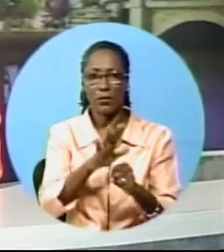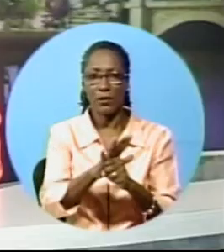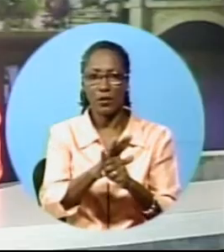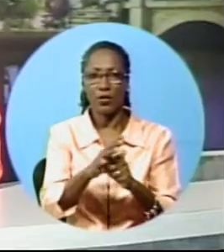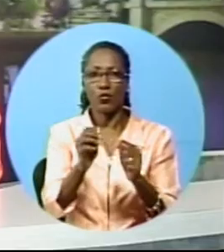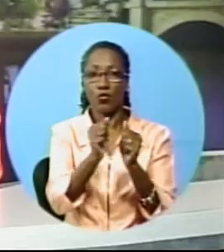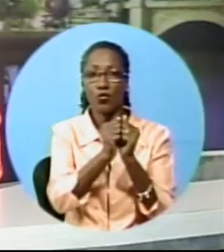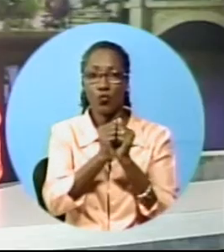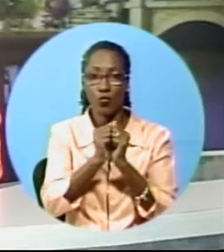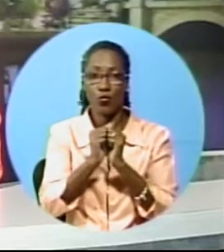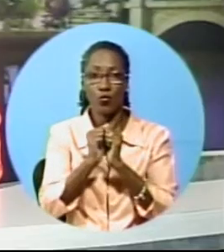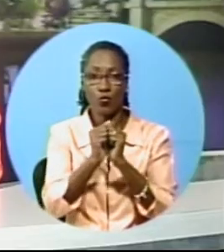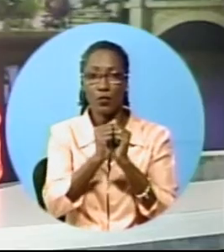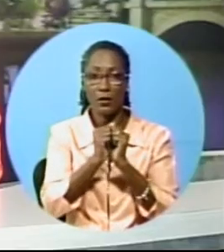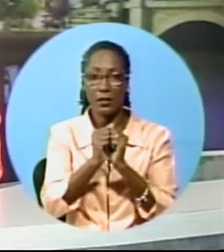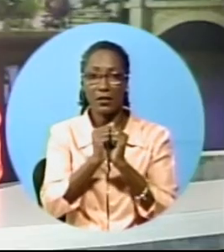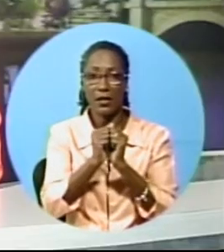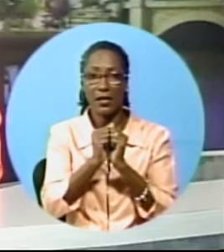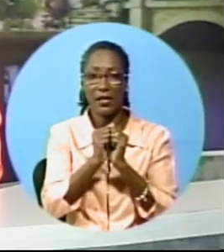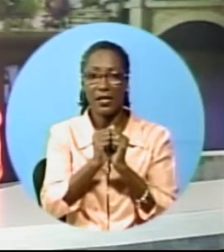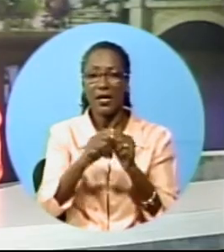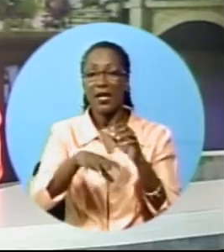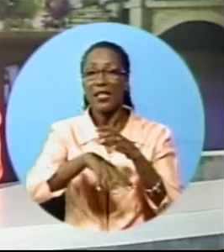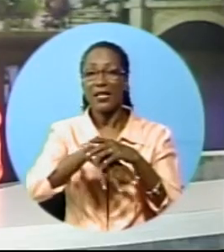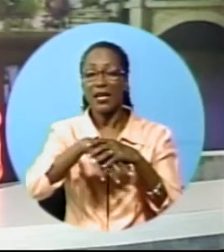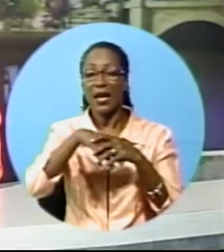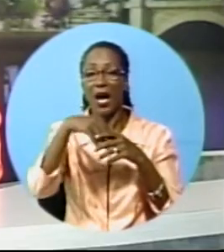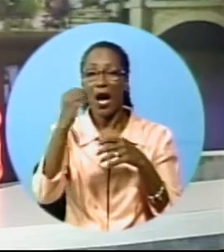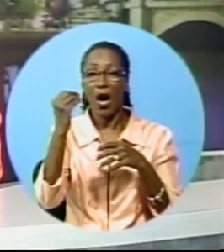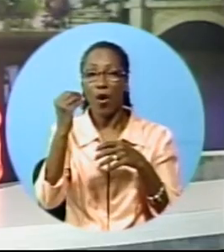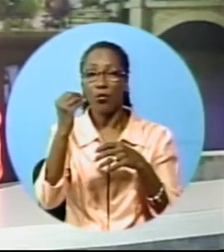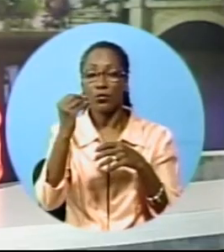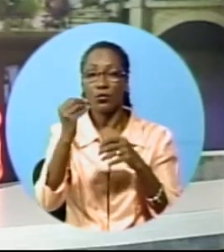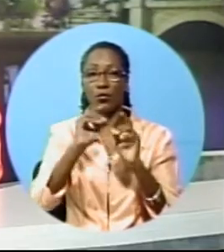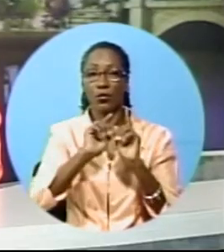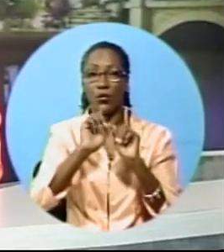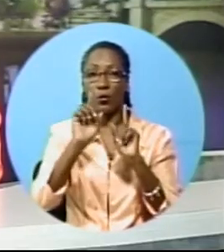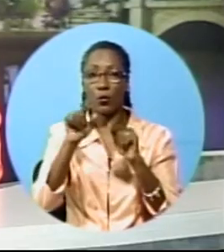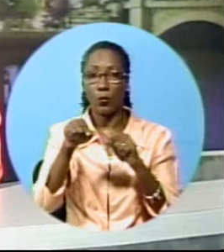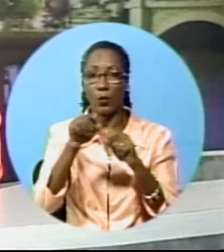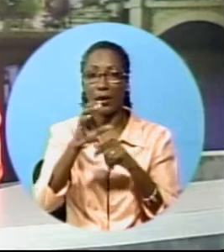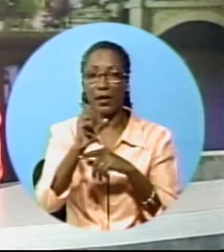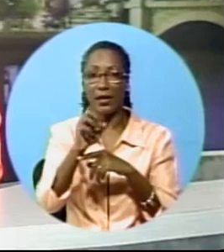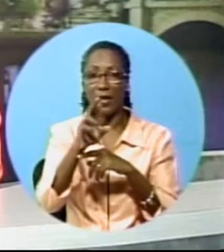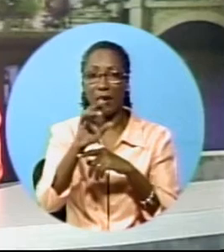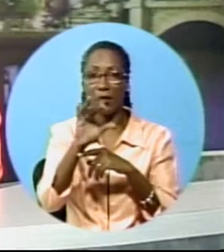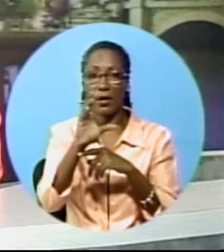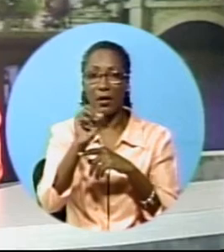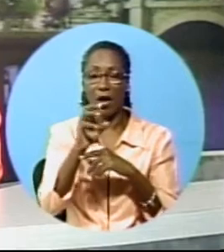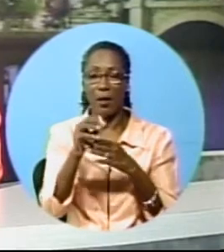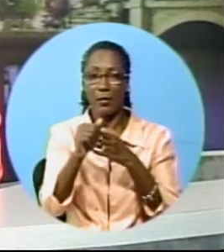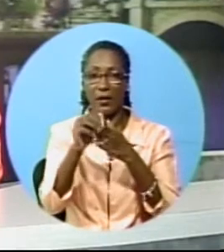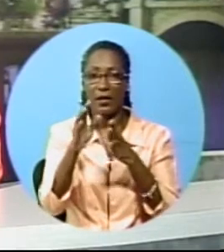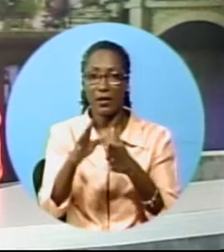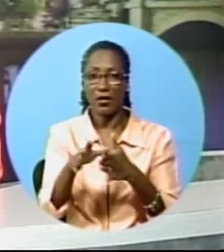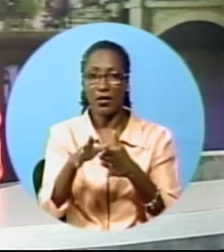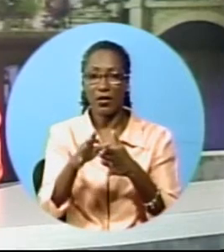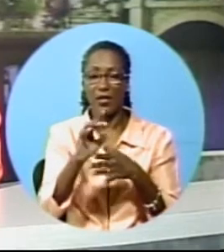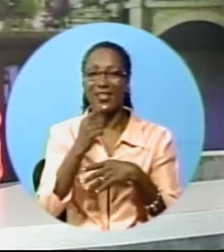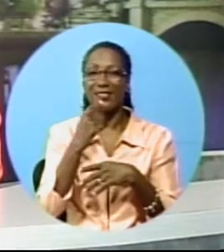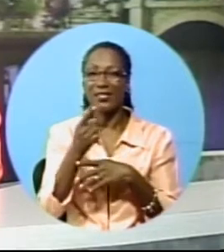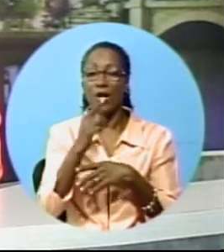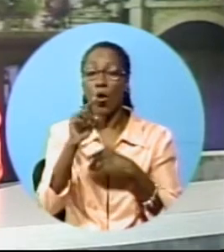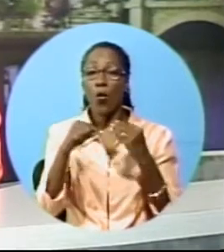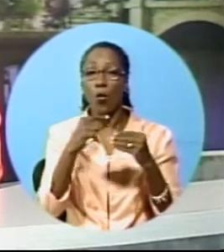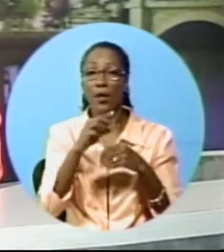The outgoing CARICOM chair is also telling the people of the region that when the 15-member grouping speaks with one voice, it can